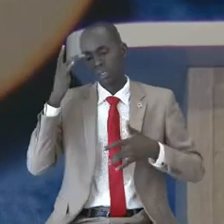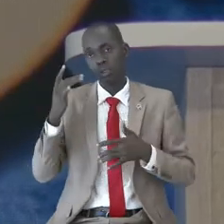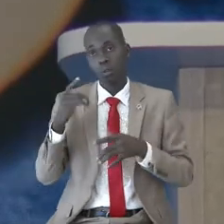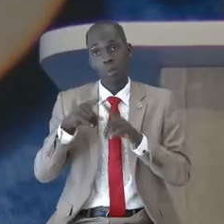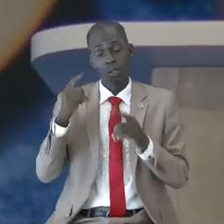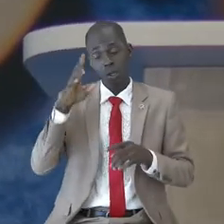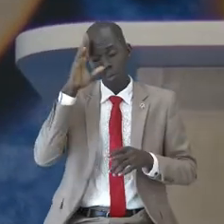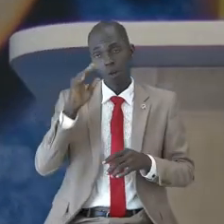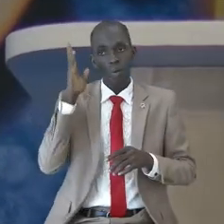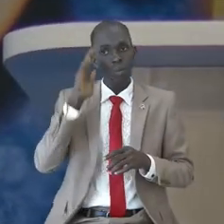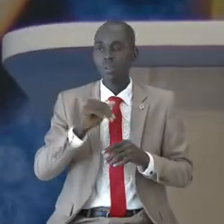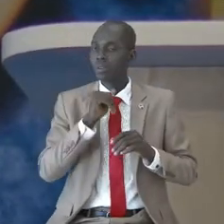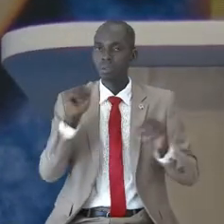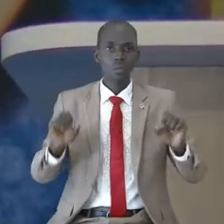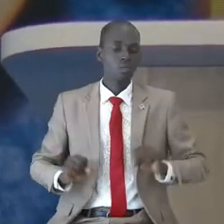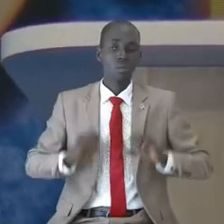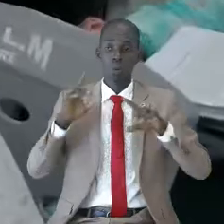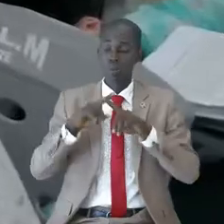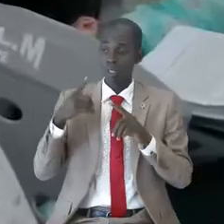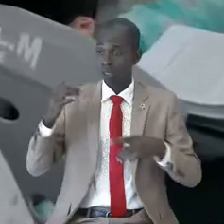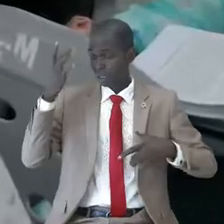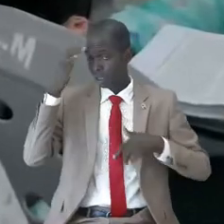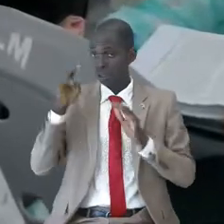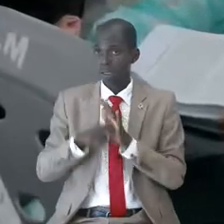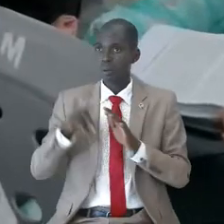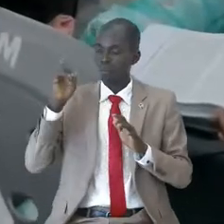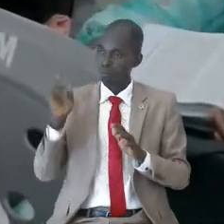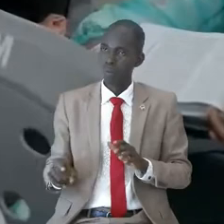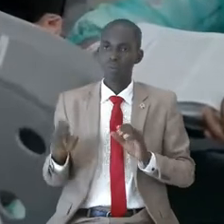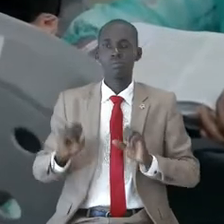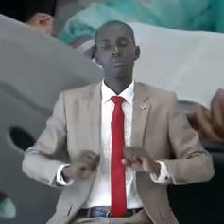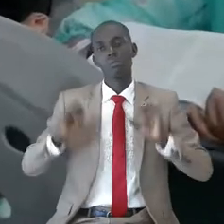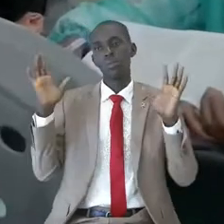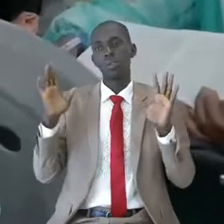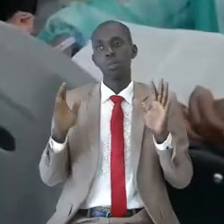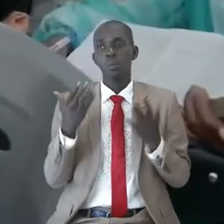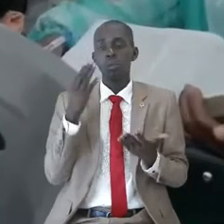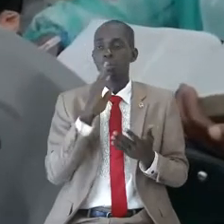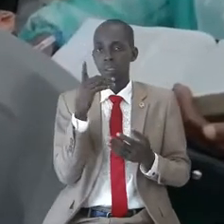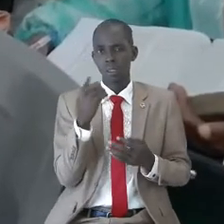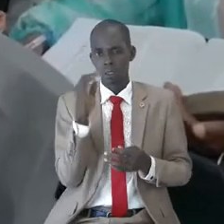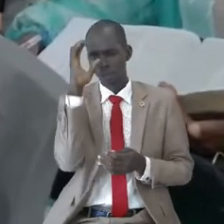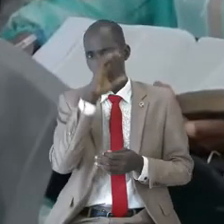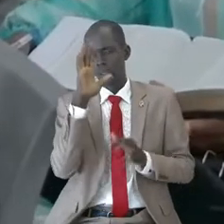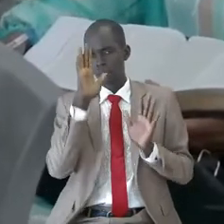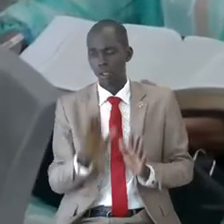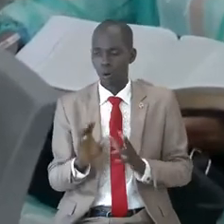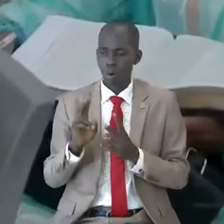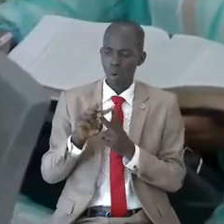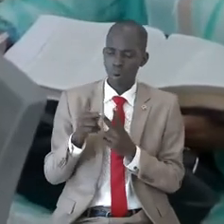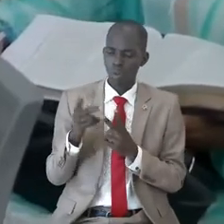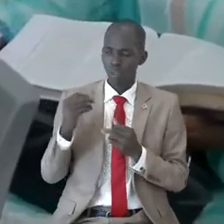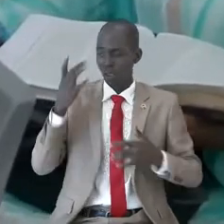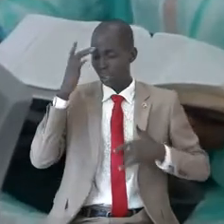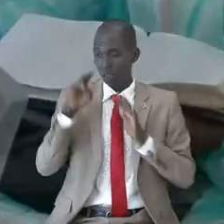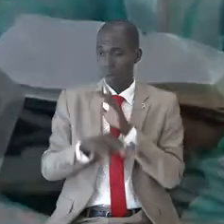The malady has to give up. Either the seeker or the sickness, one has to give up.